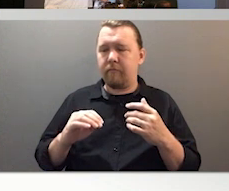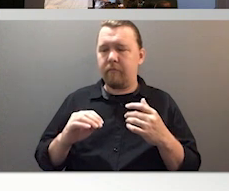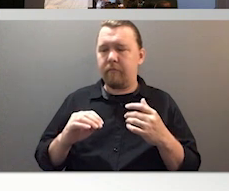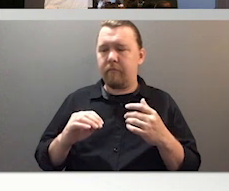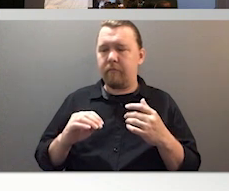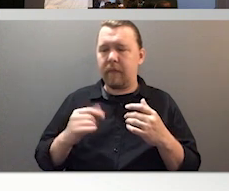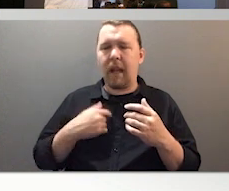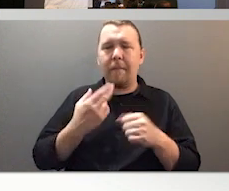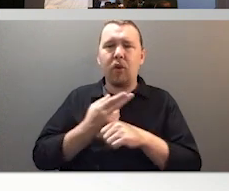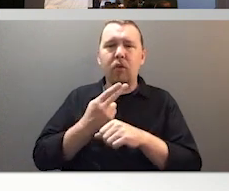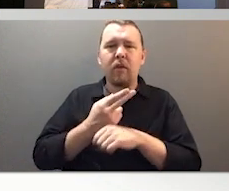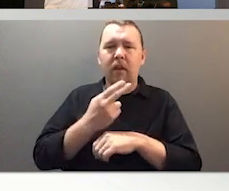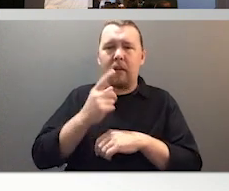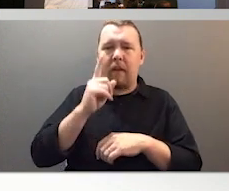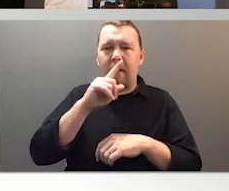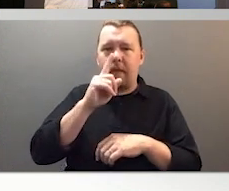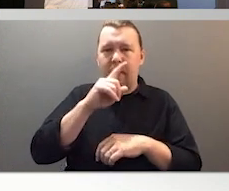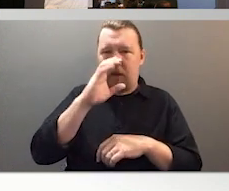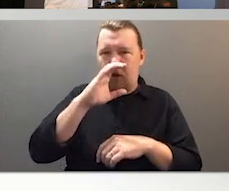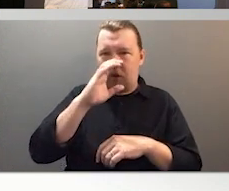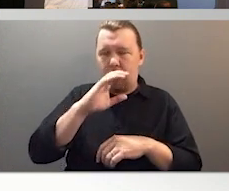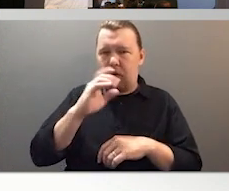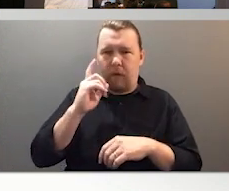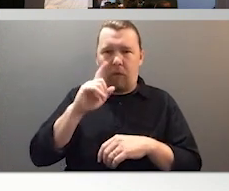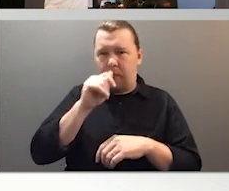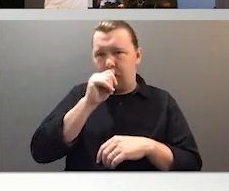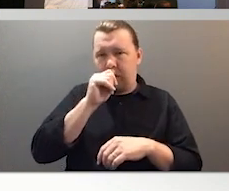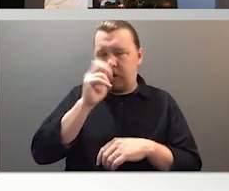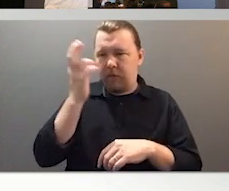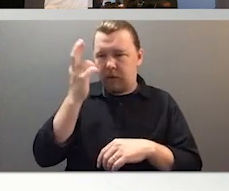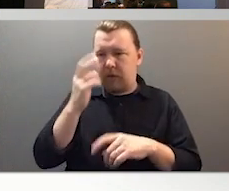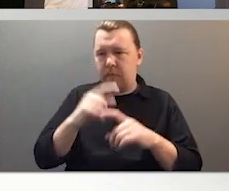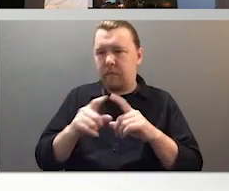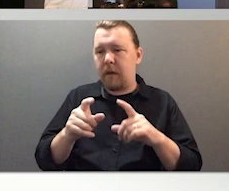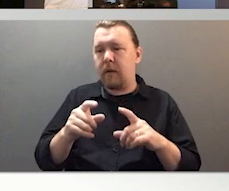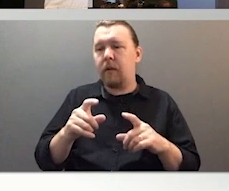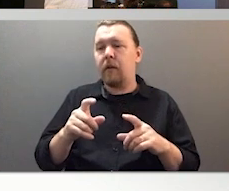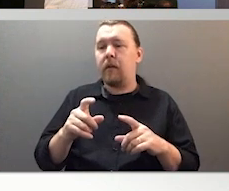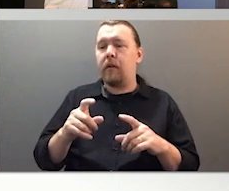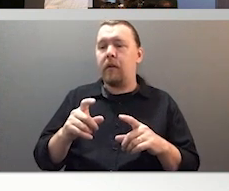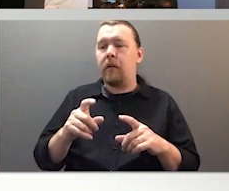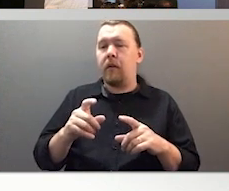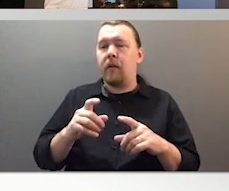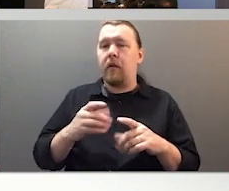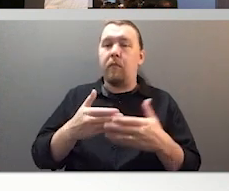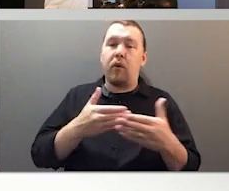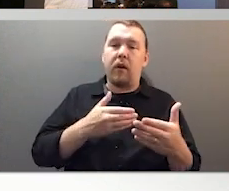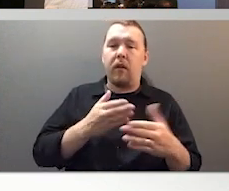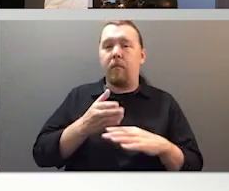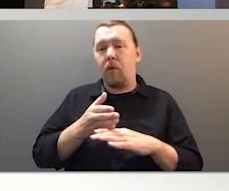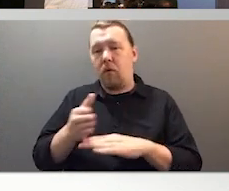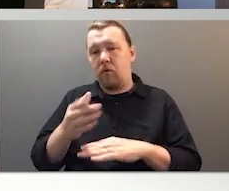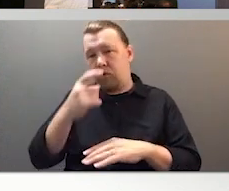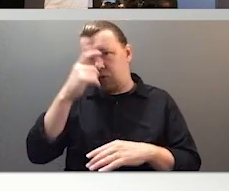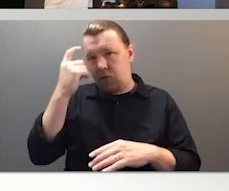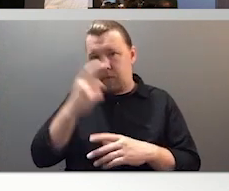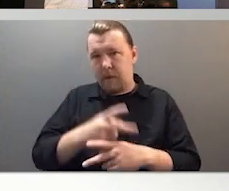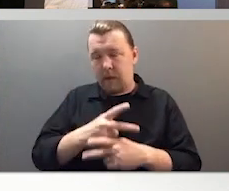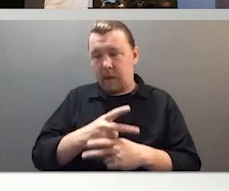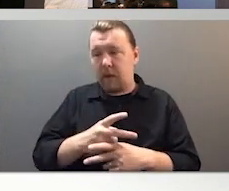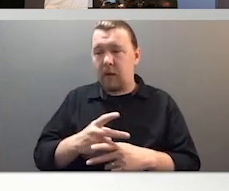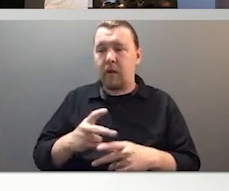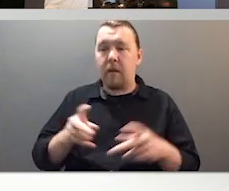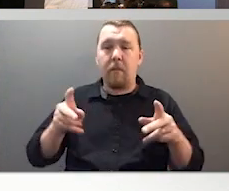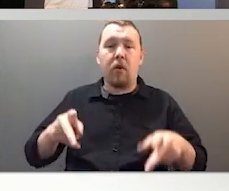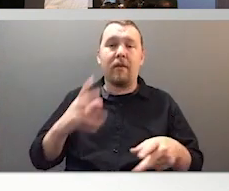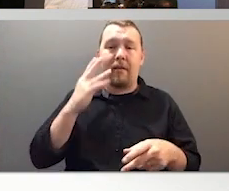but pre and post trauma care. So individual experienced a lot of complex